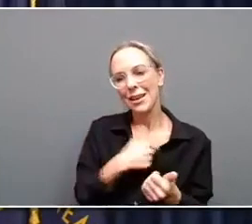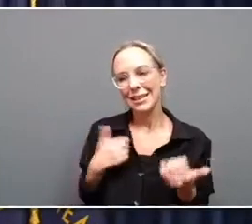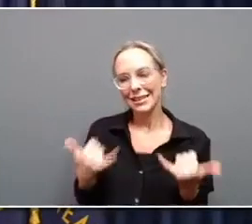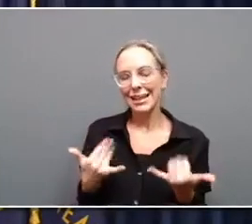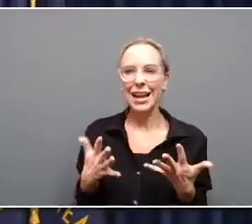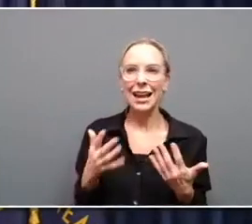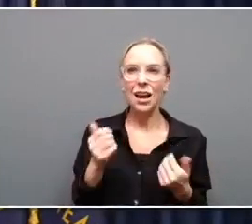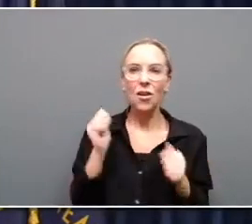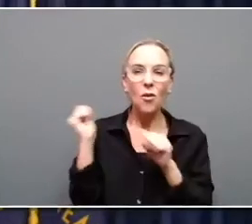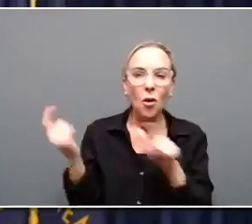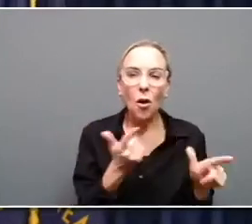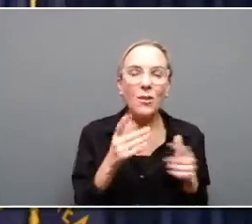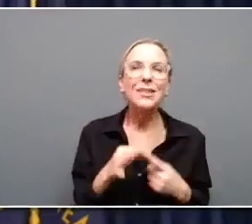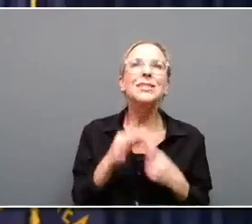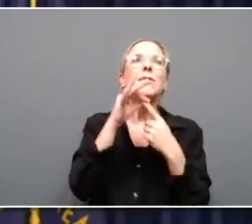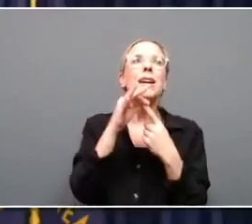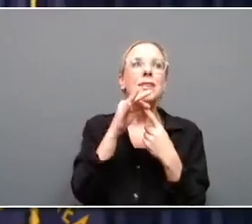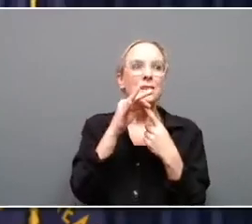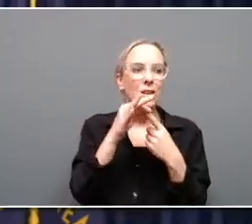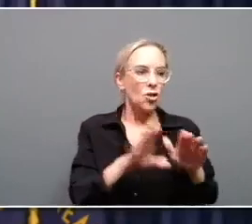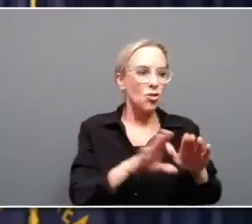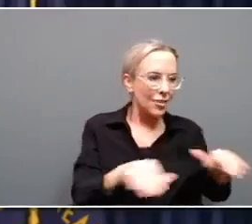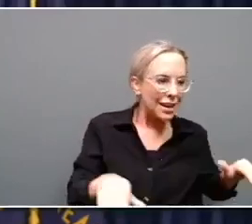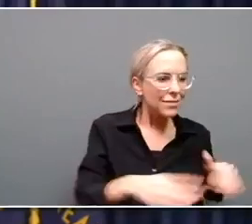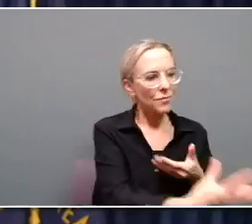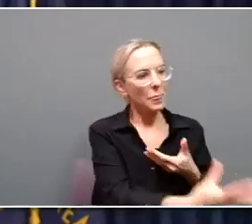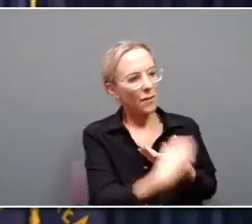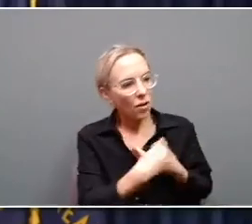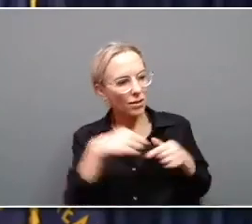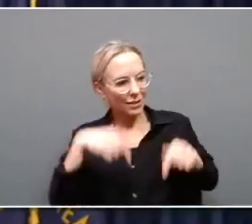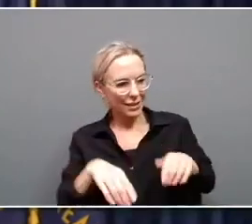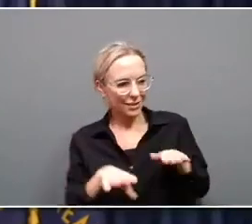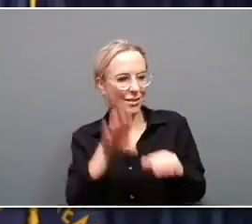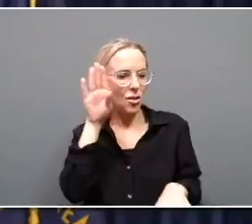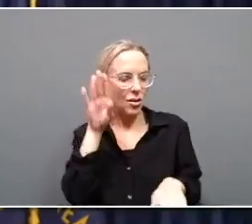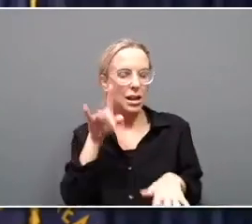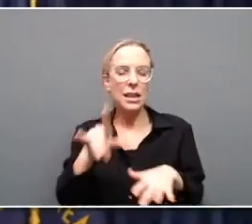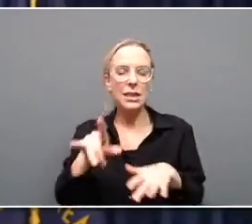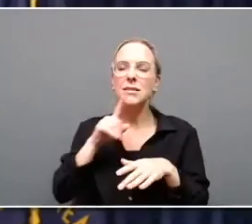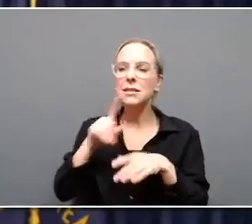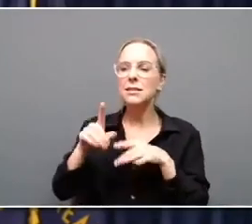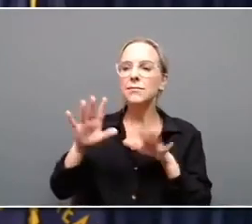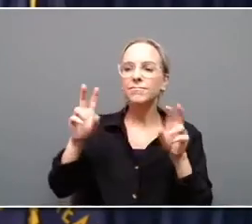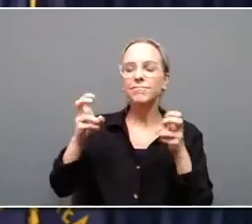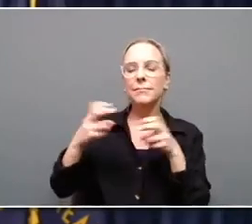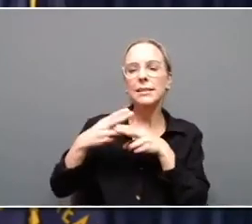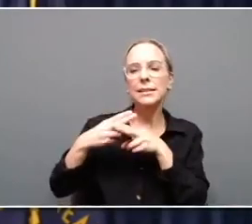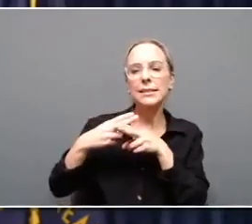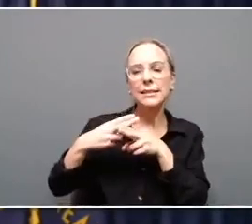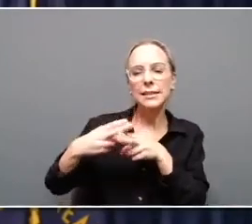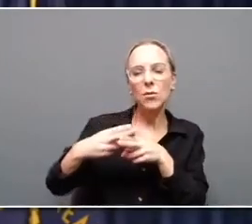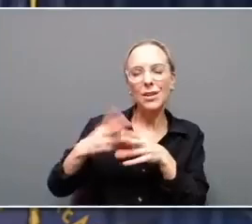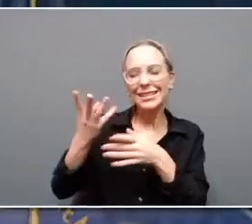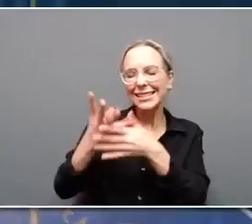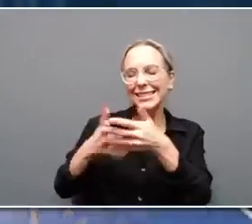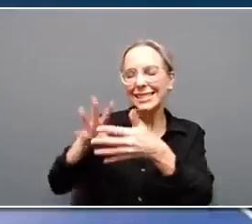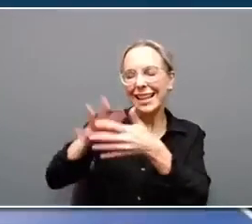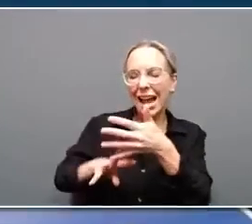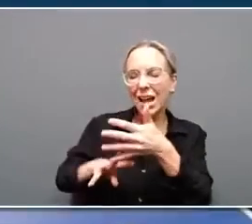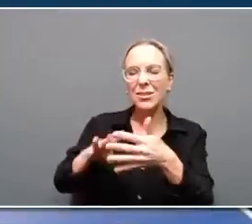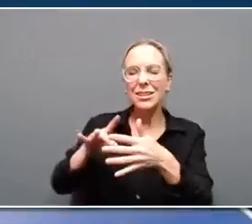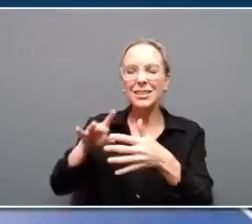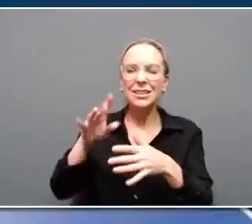are included in the inauguration. This is a tentative schedule that is still being worked through. These are